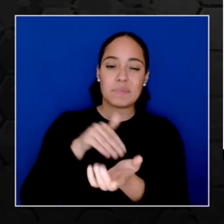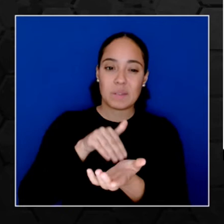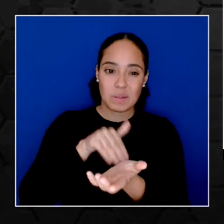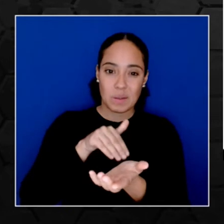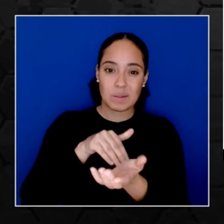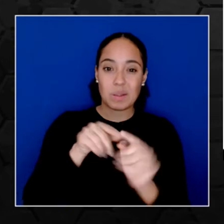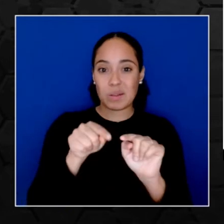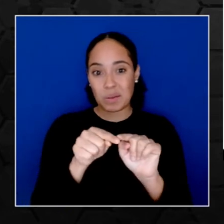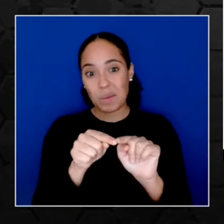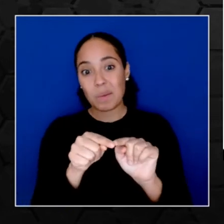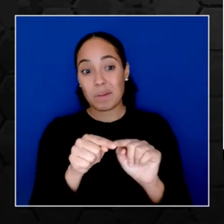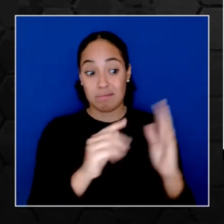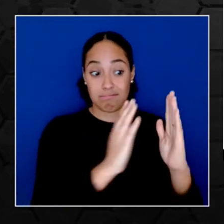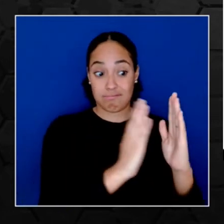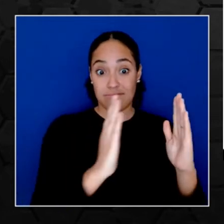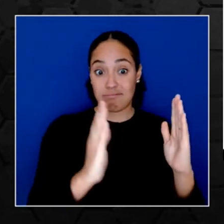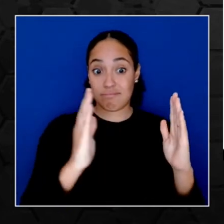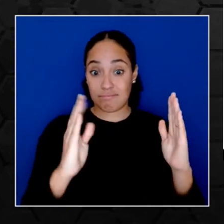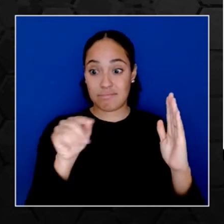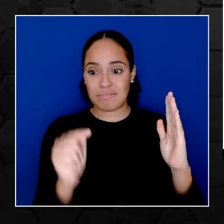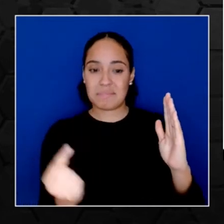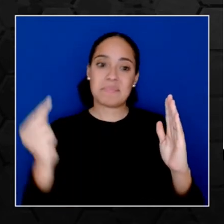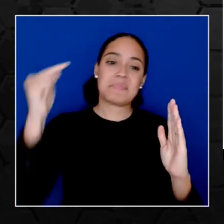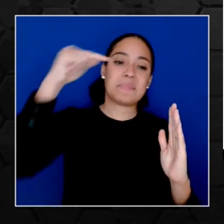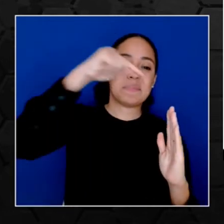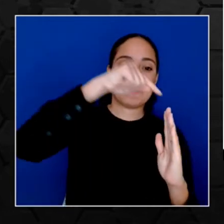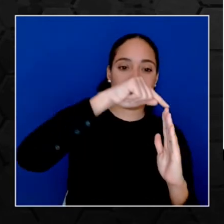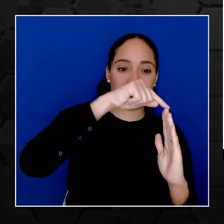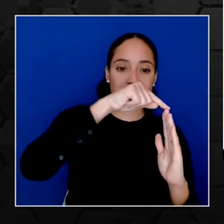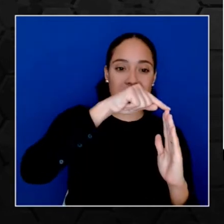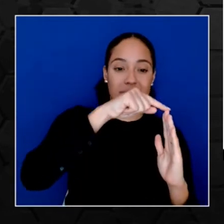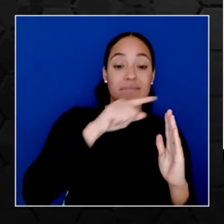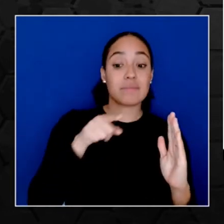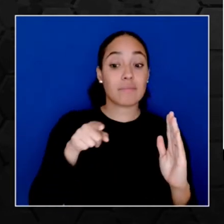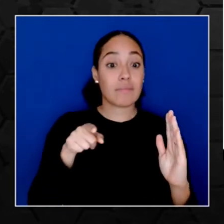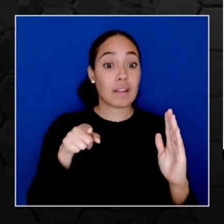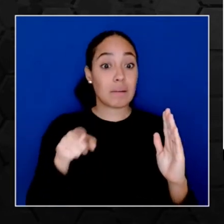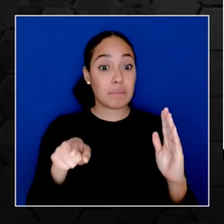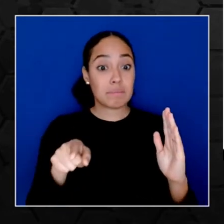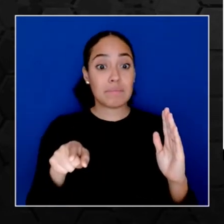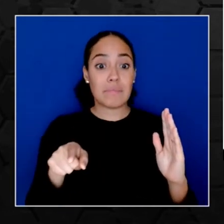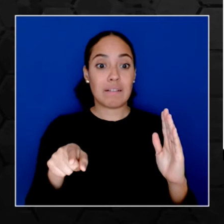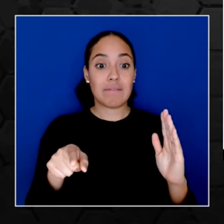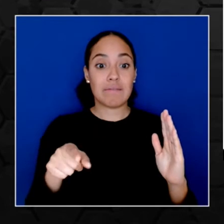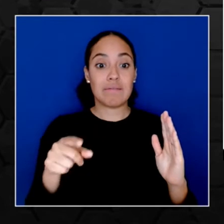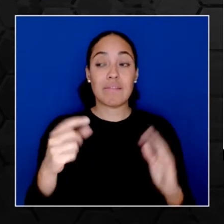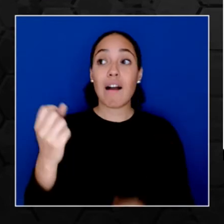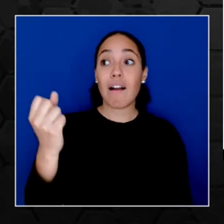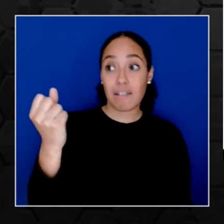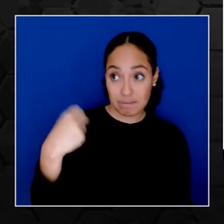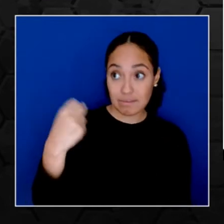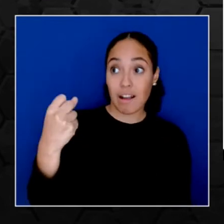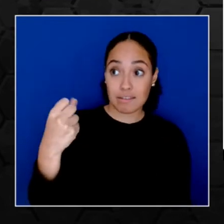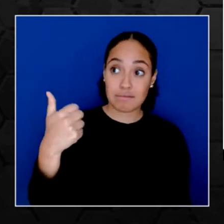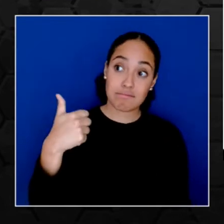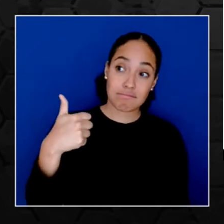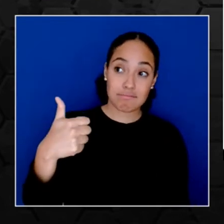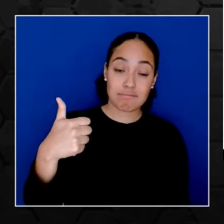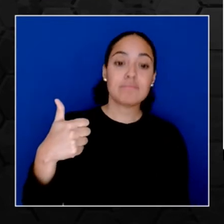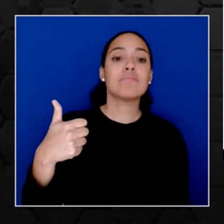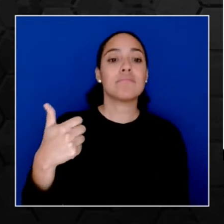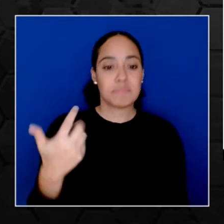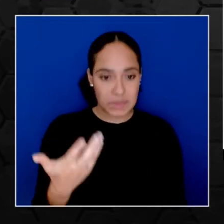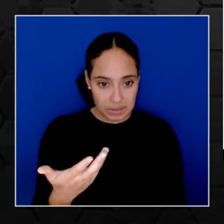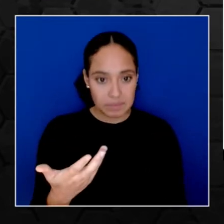here if they click on no. And if they click on yes, then that means they want to check with another vital. So I'll be giving them that option. So I'm giving